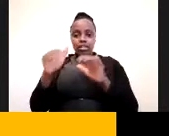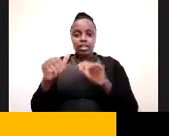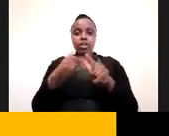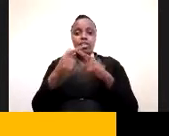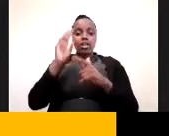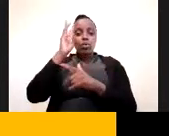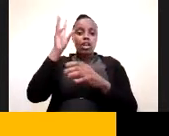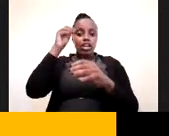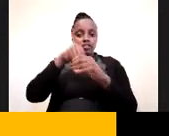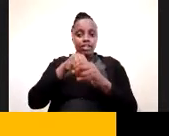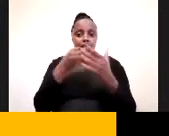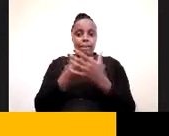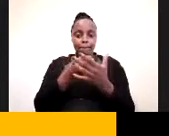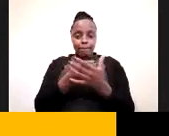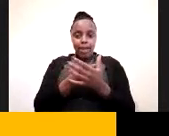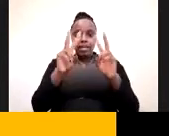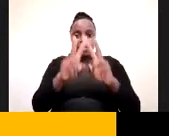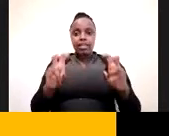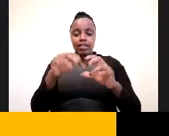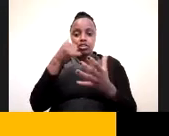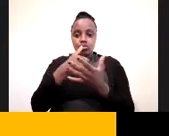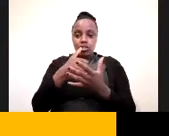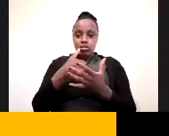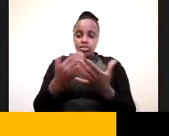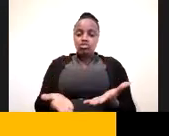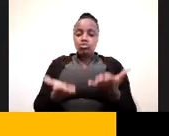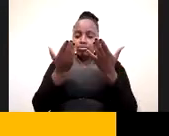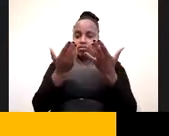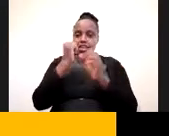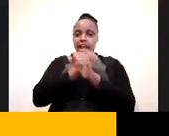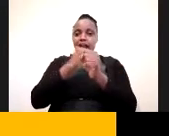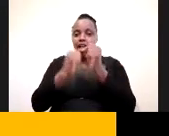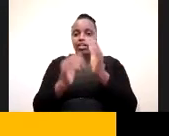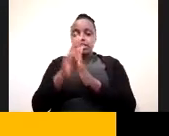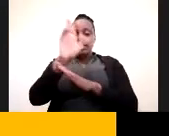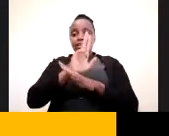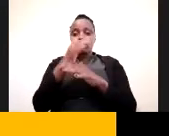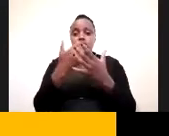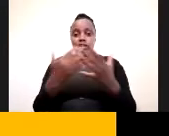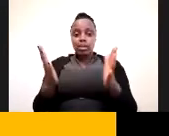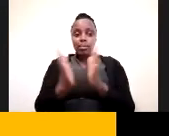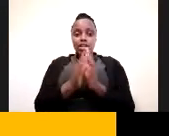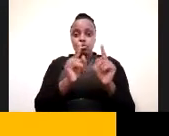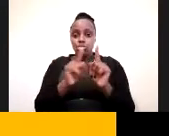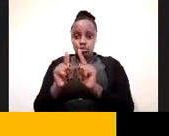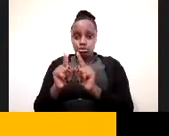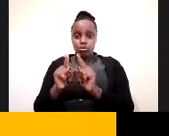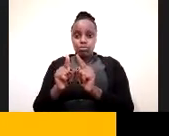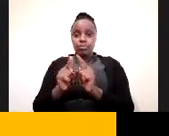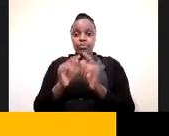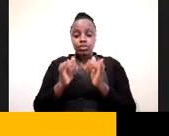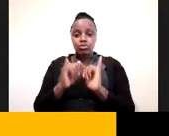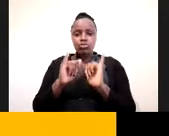invest money in research to improve yields, to improve the use of the substances, and also to try to lower